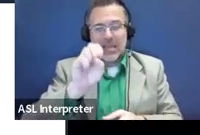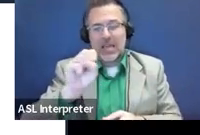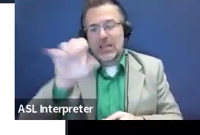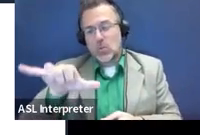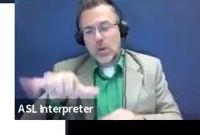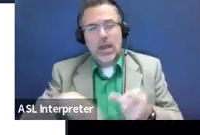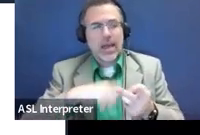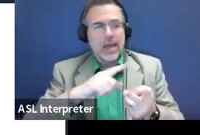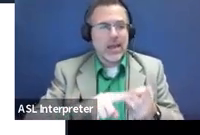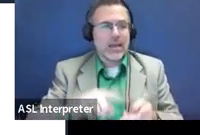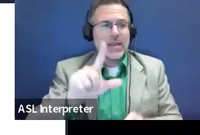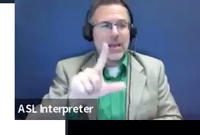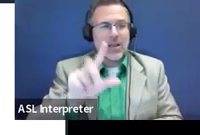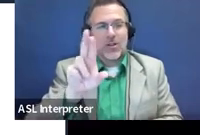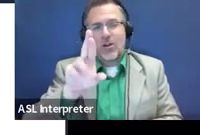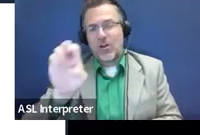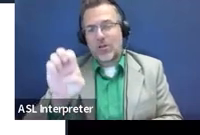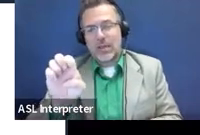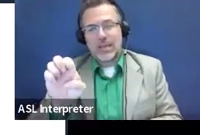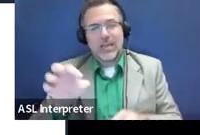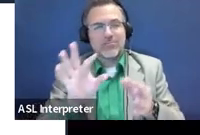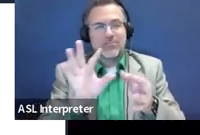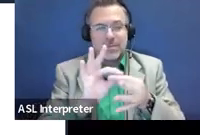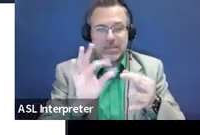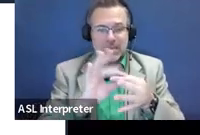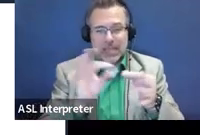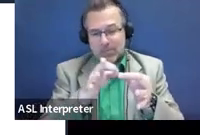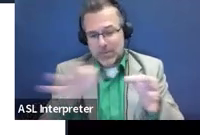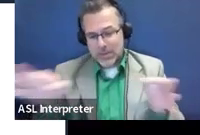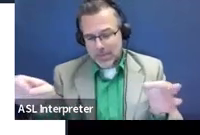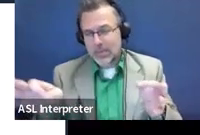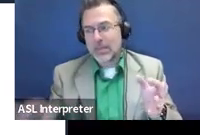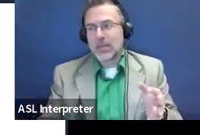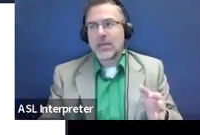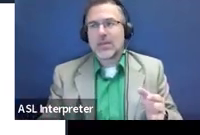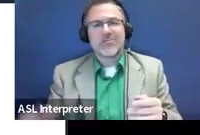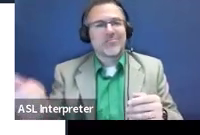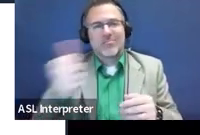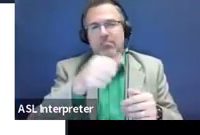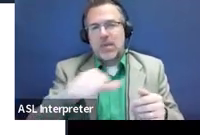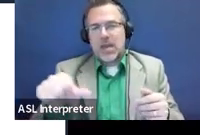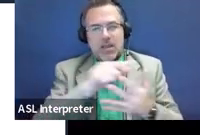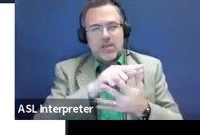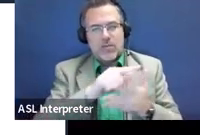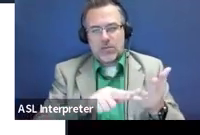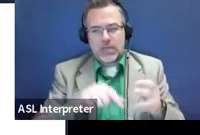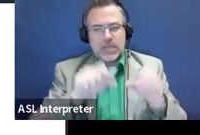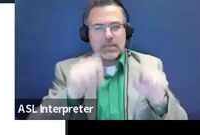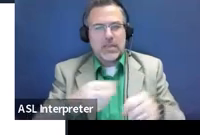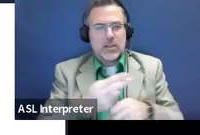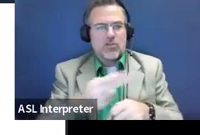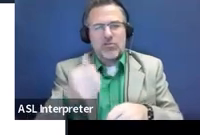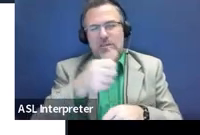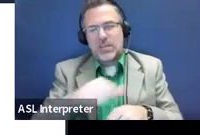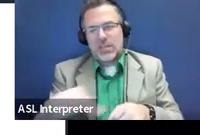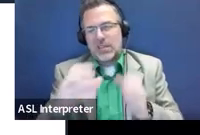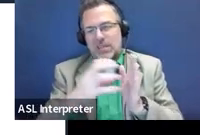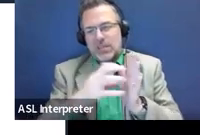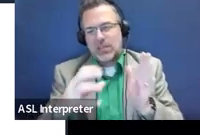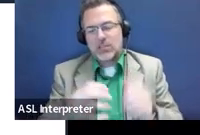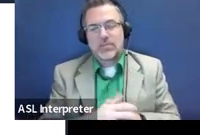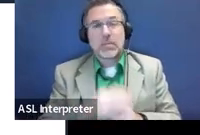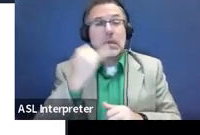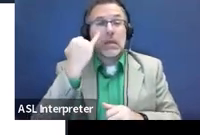restrictive environment statement can be put here. Any of these things can be put in any section, but if you're thinking about